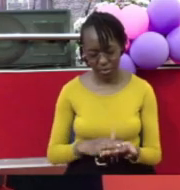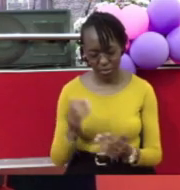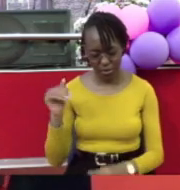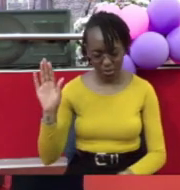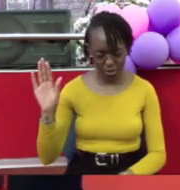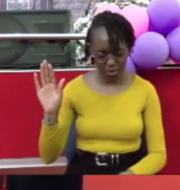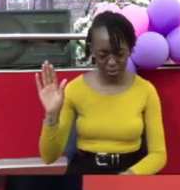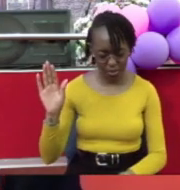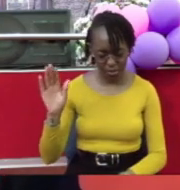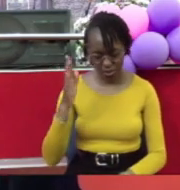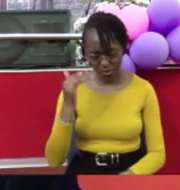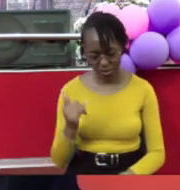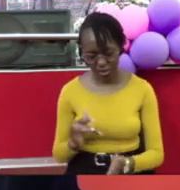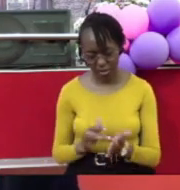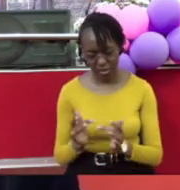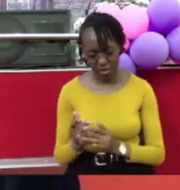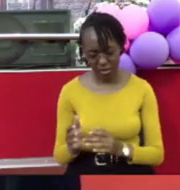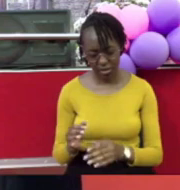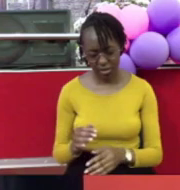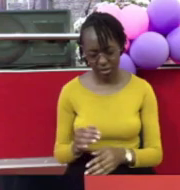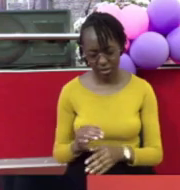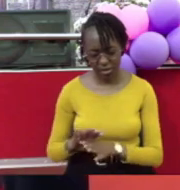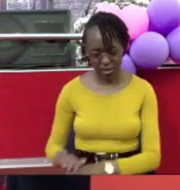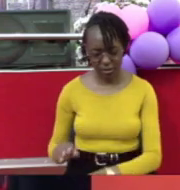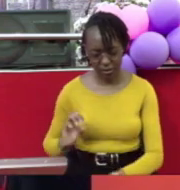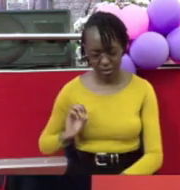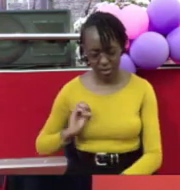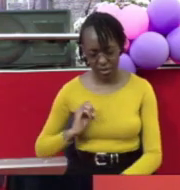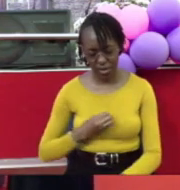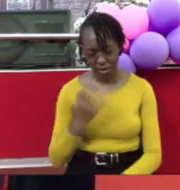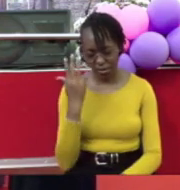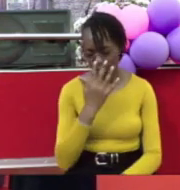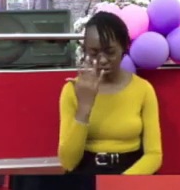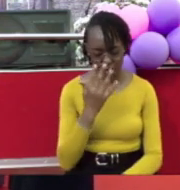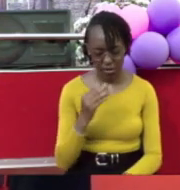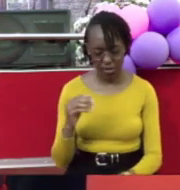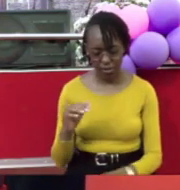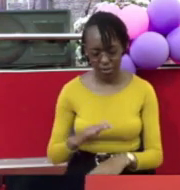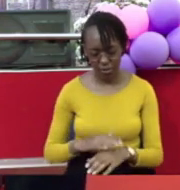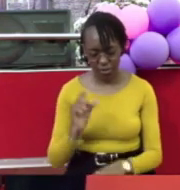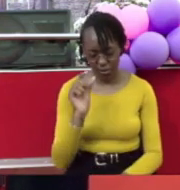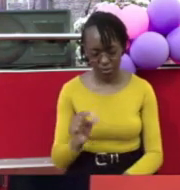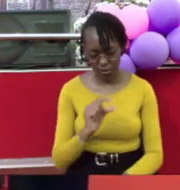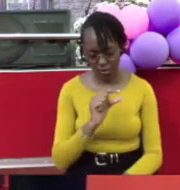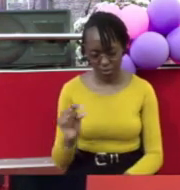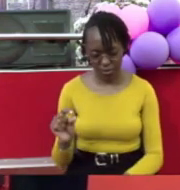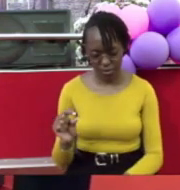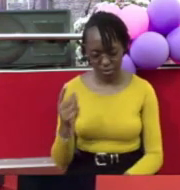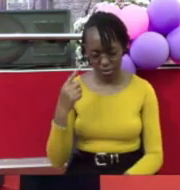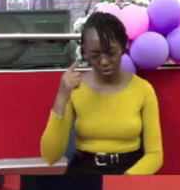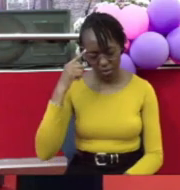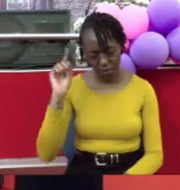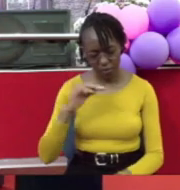Jesus Christ took all our shame on the cross. Kwa sababu Yesu akaweza kuchukua aibu zetu msalabani. And for every need that is raised of